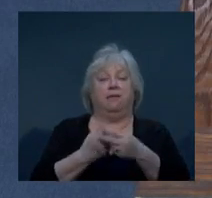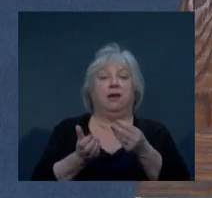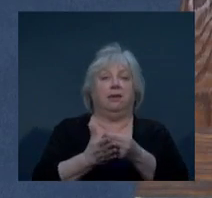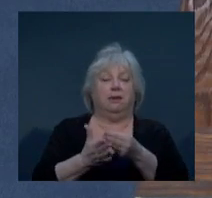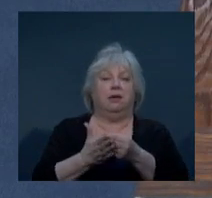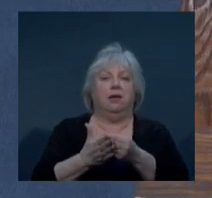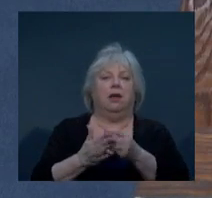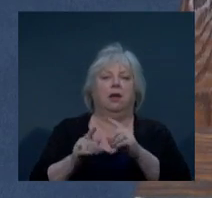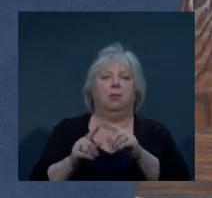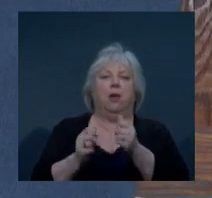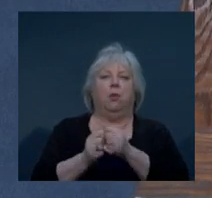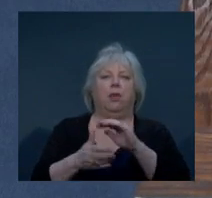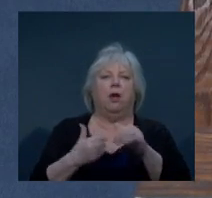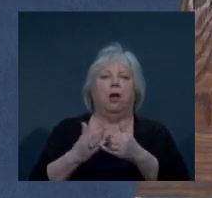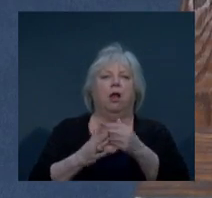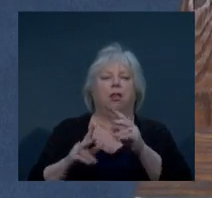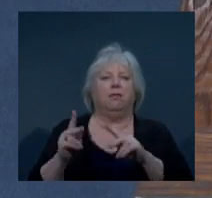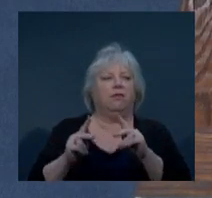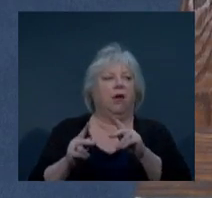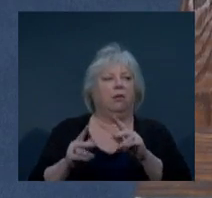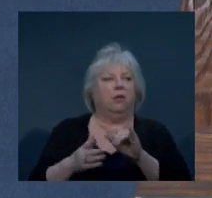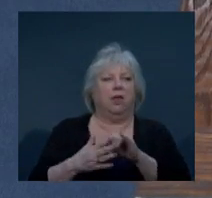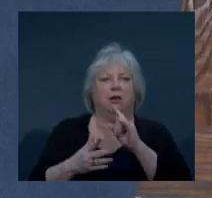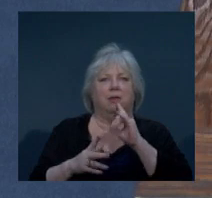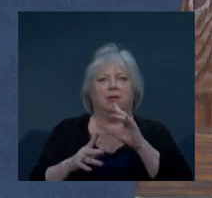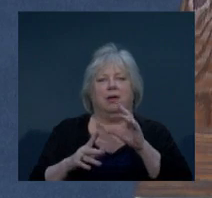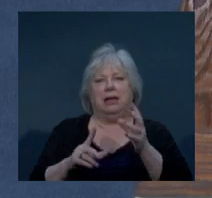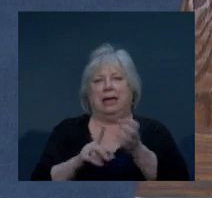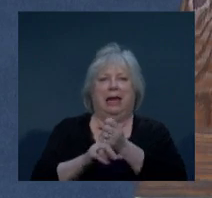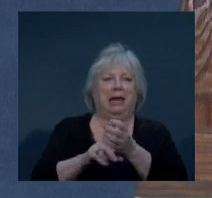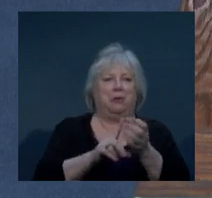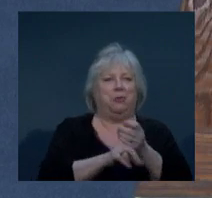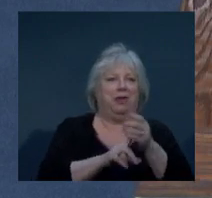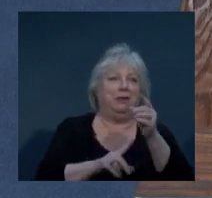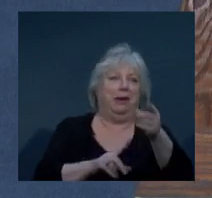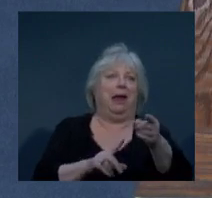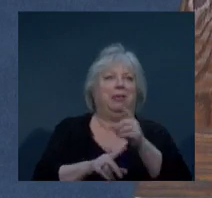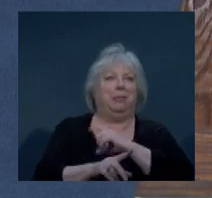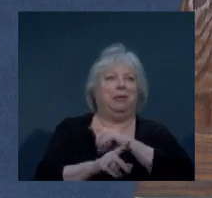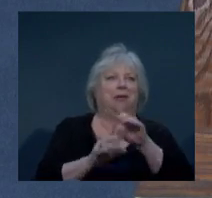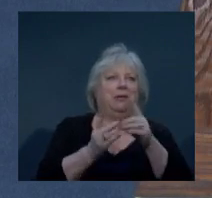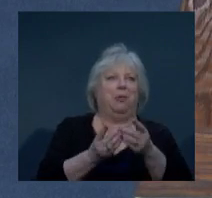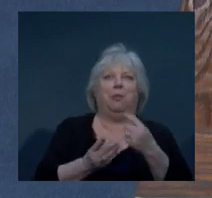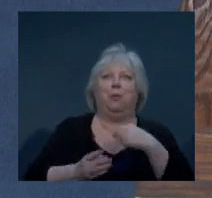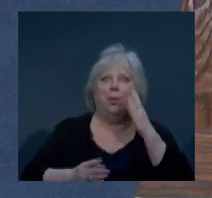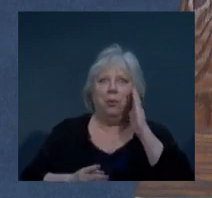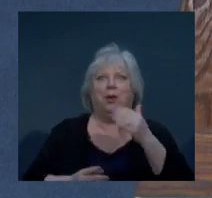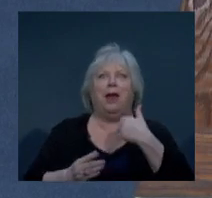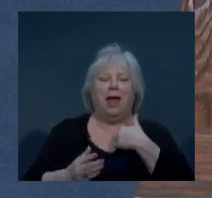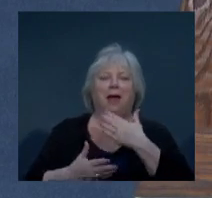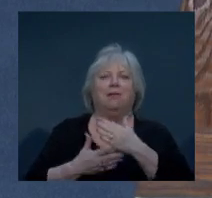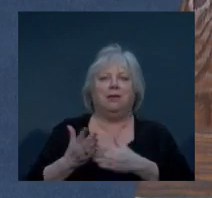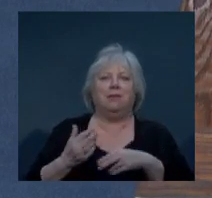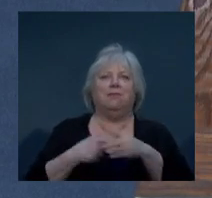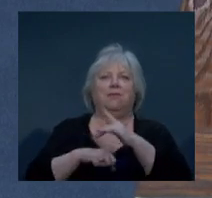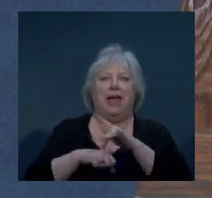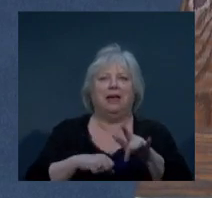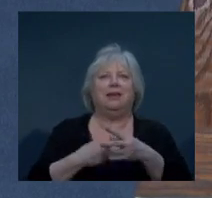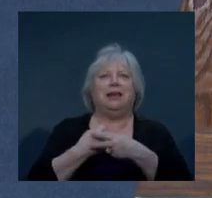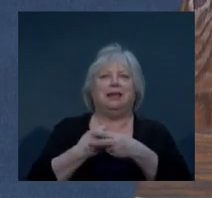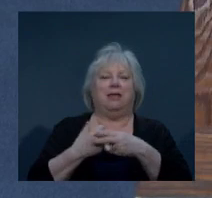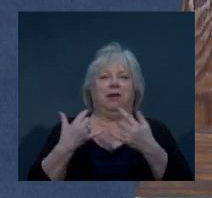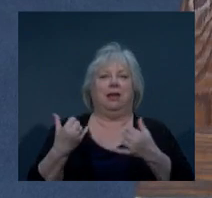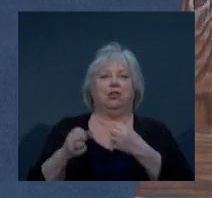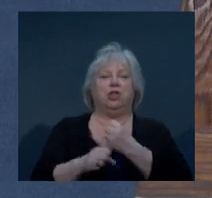But with all the folks that are getting arrested at the police department, we're going to have some vacancy savings this year. But I urge